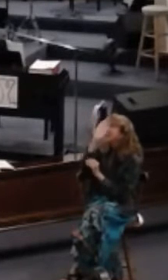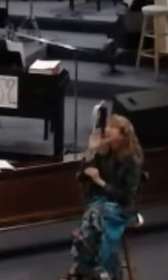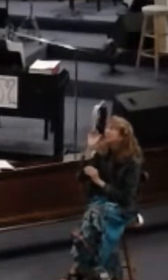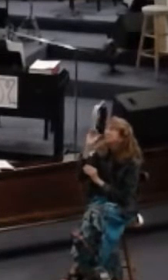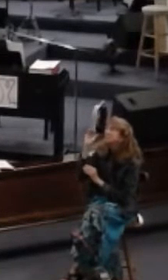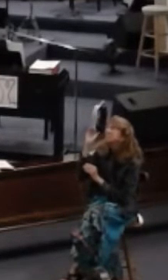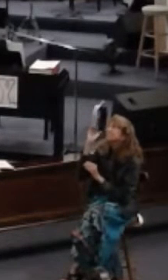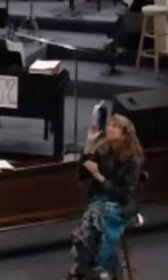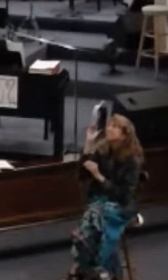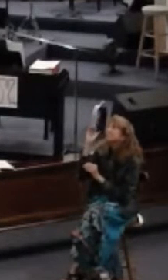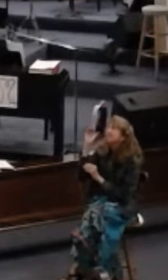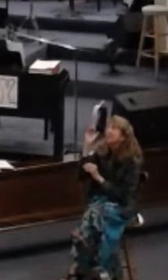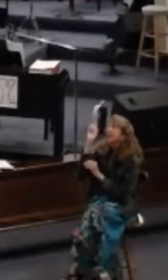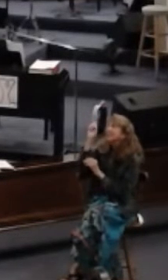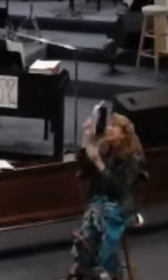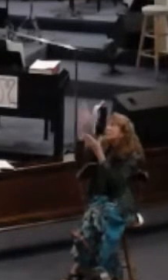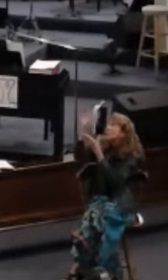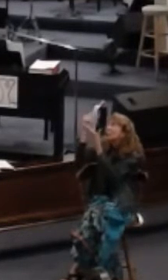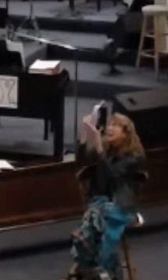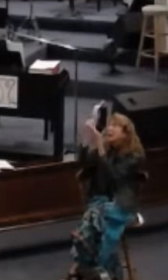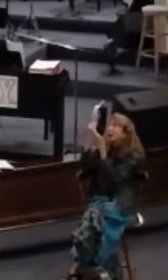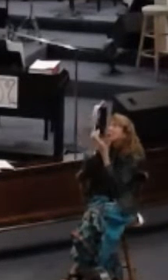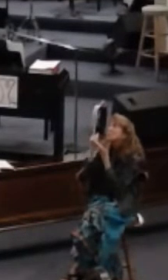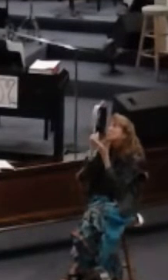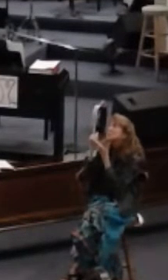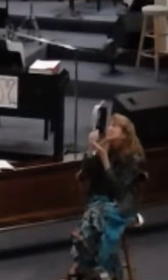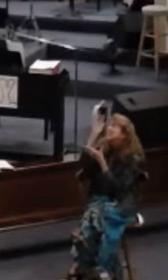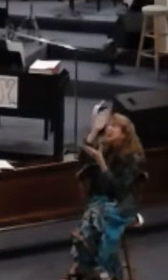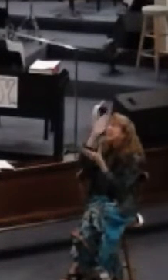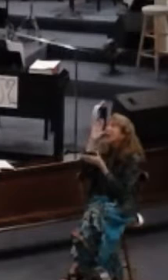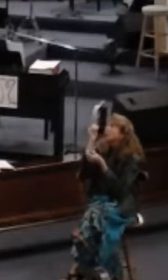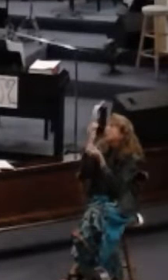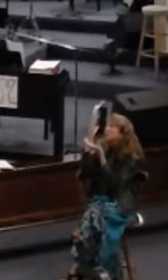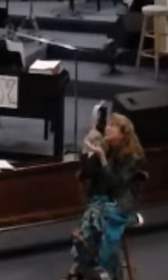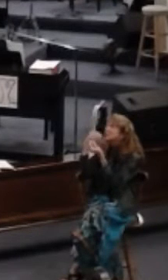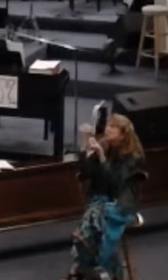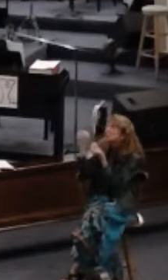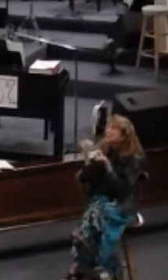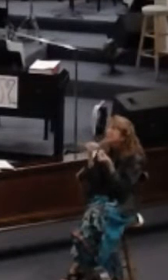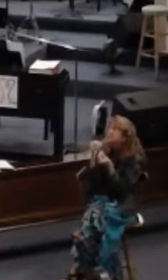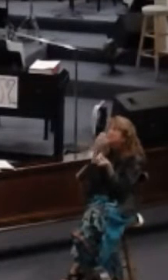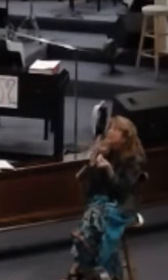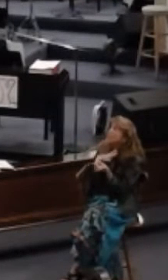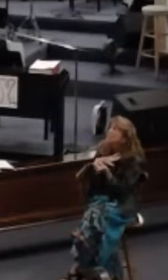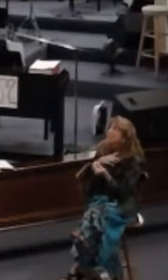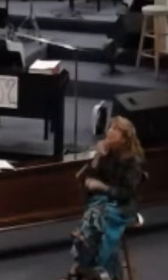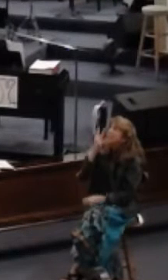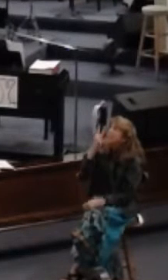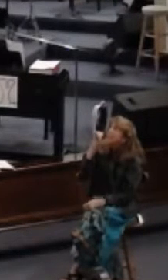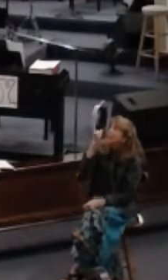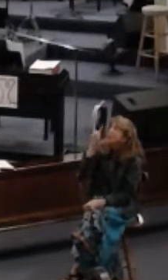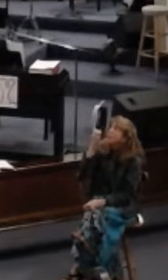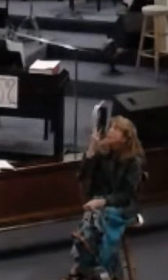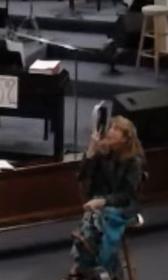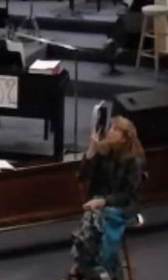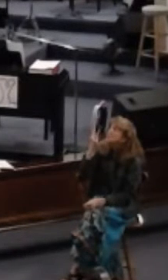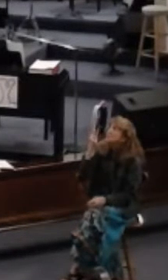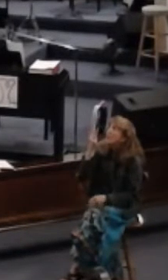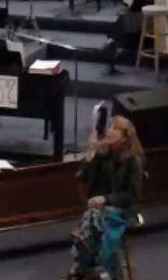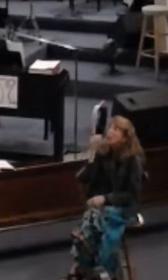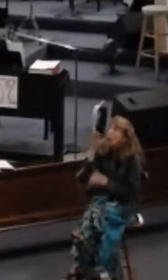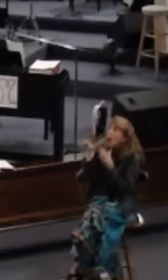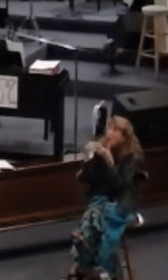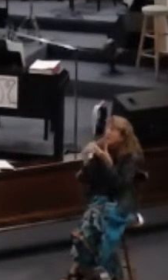more compelled he felt that God was prompting him to give this widow the money he did